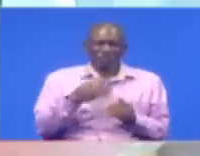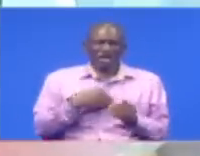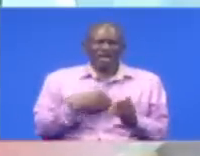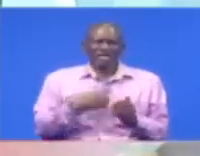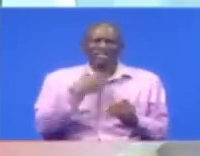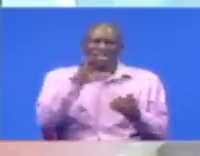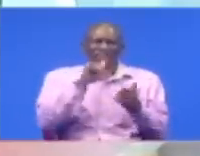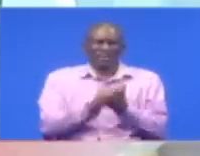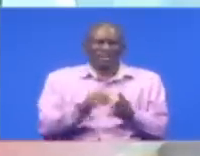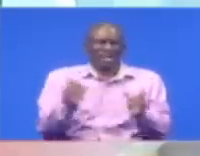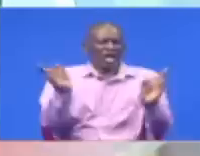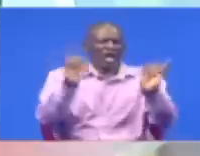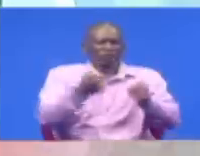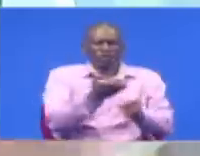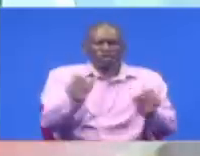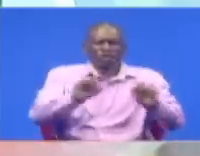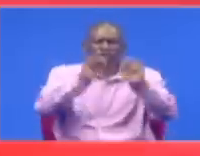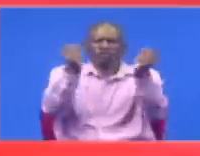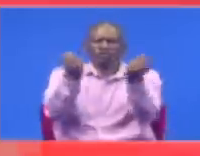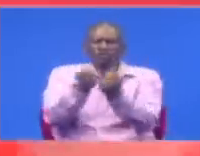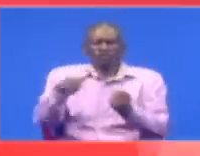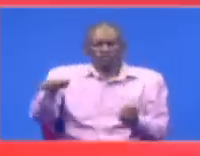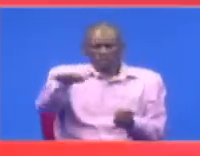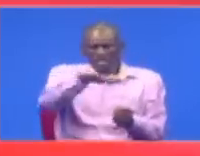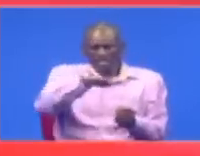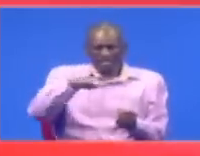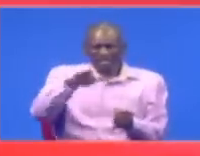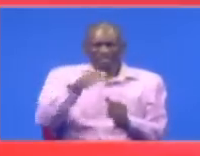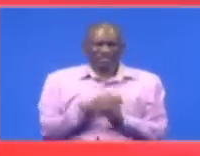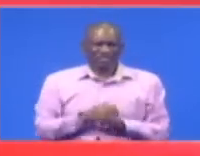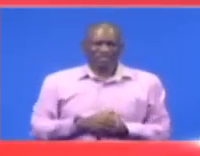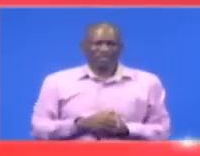indicated I'm not in those social circles.